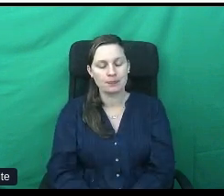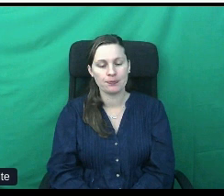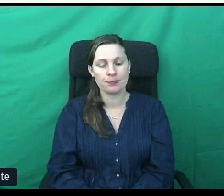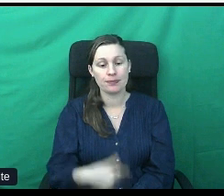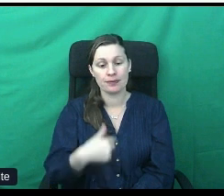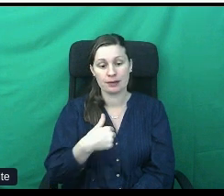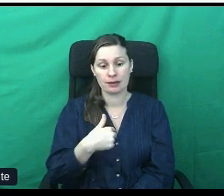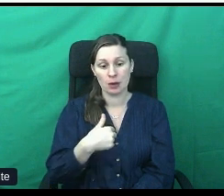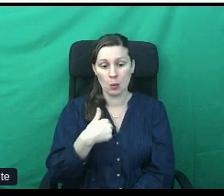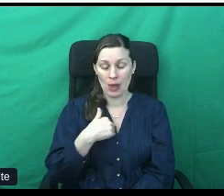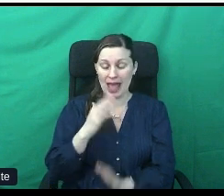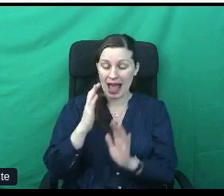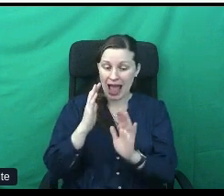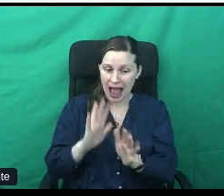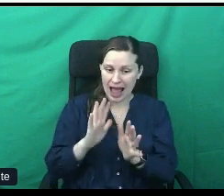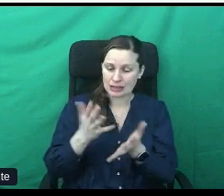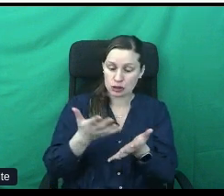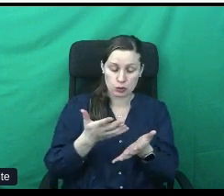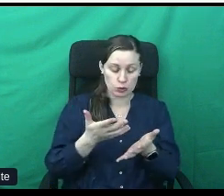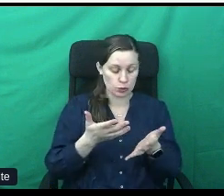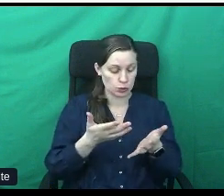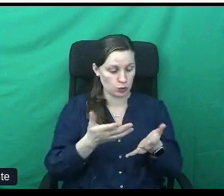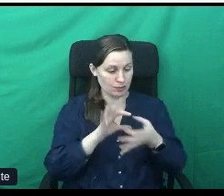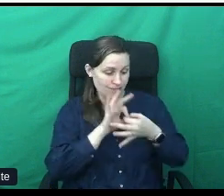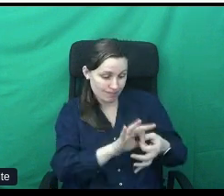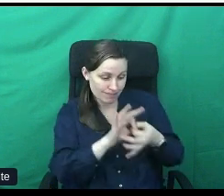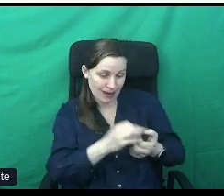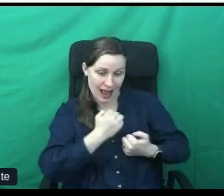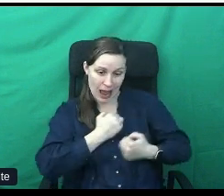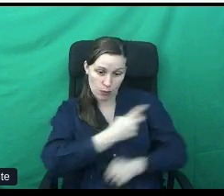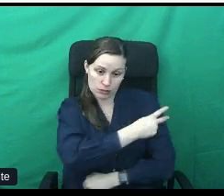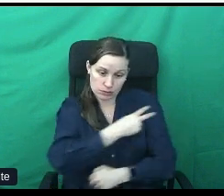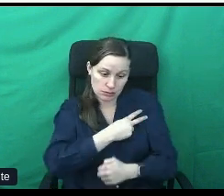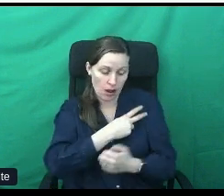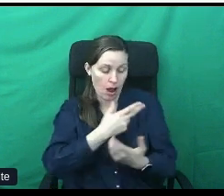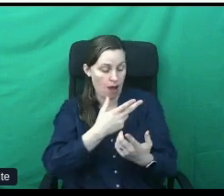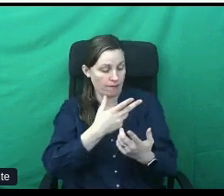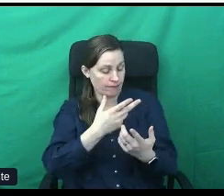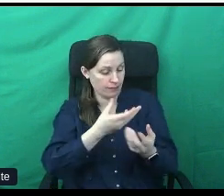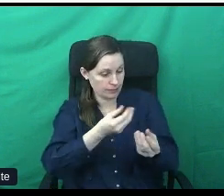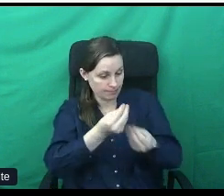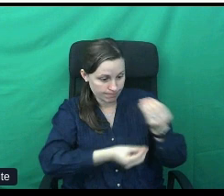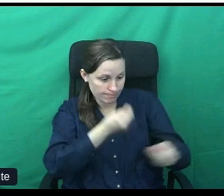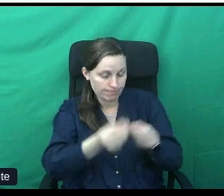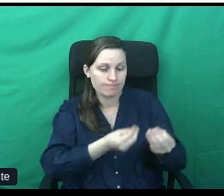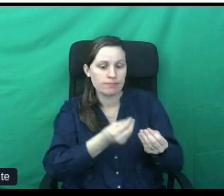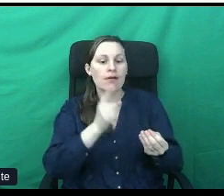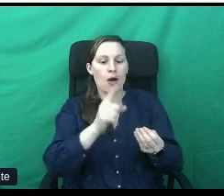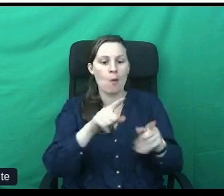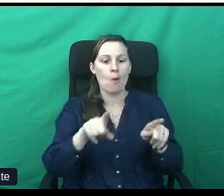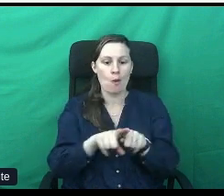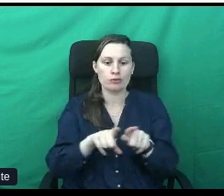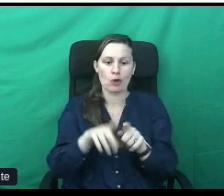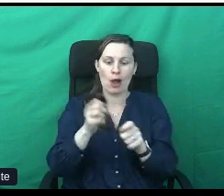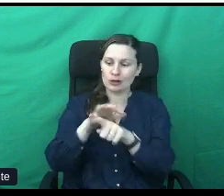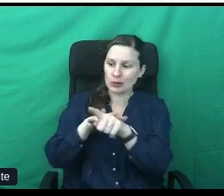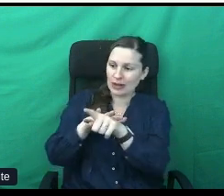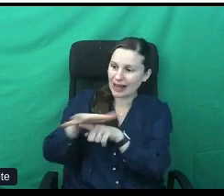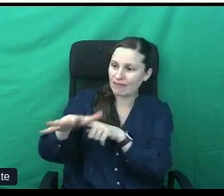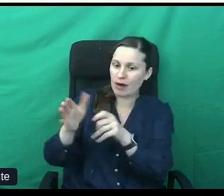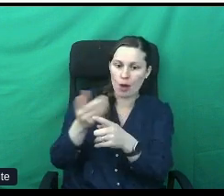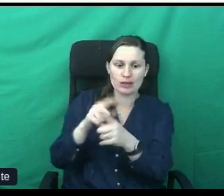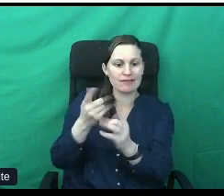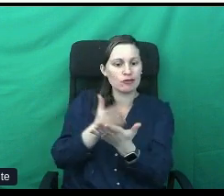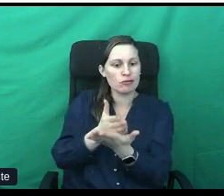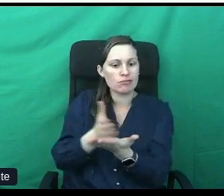to win the hearts and minds of our staff, we had to influence the roadmaps at our technology partners and even the roadmaps